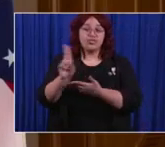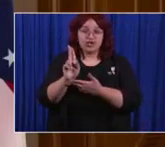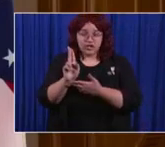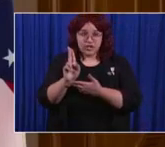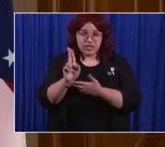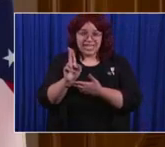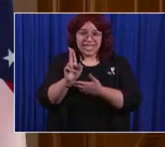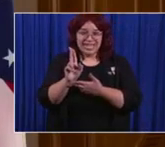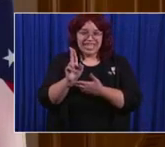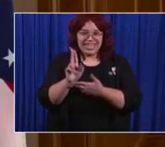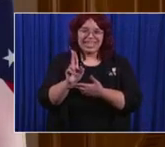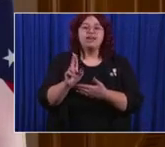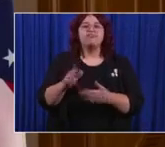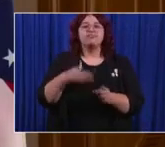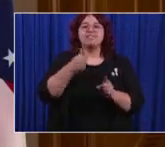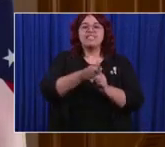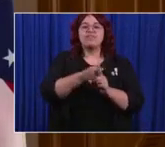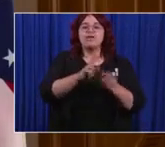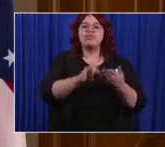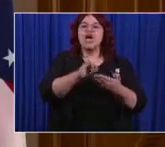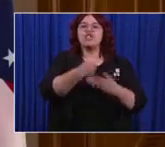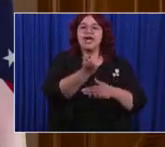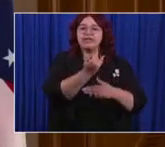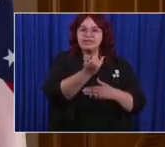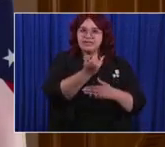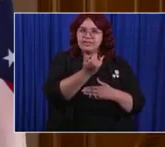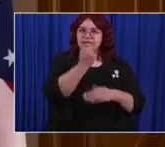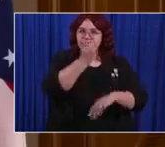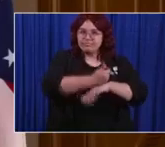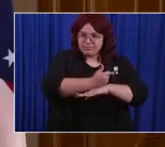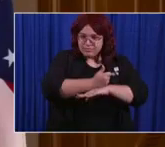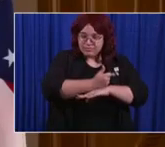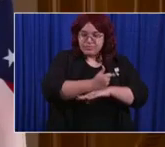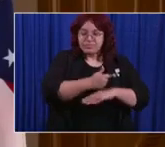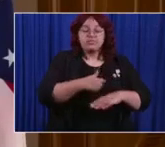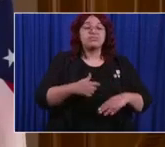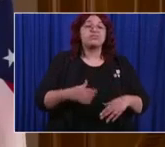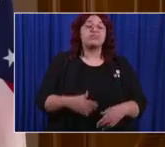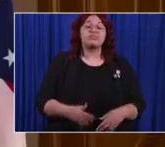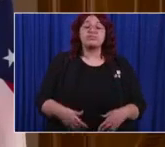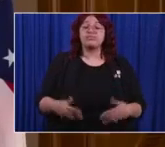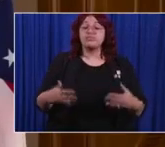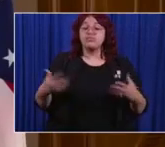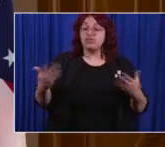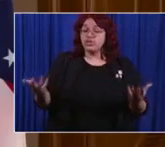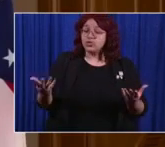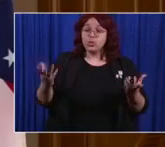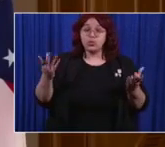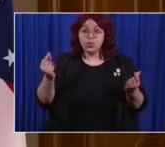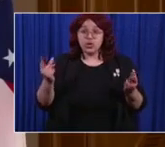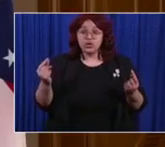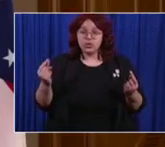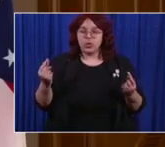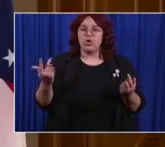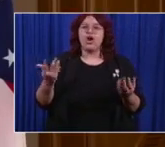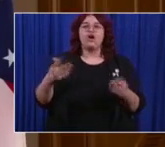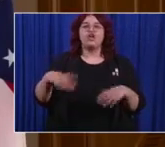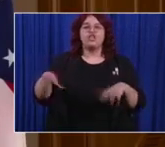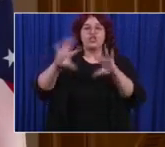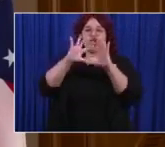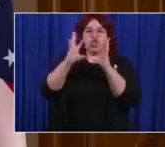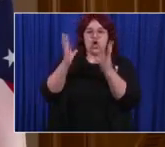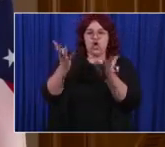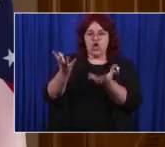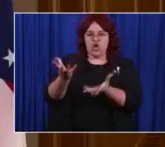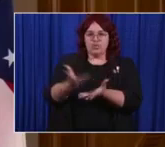Vaccine Poem Project. It's helping Ohioans and others across the world express feelings about what the vaccine represents